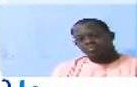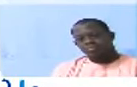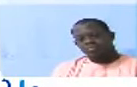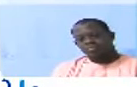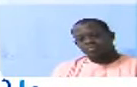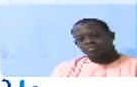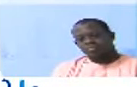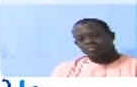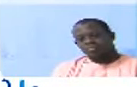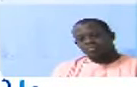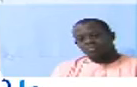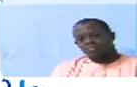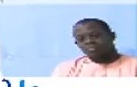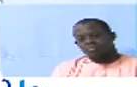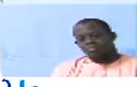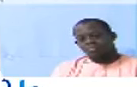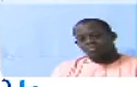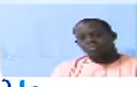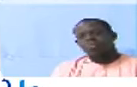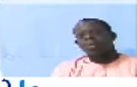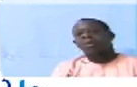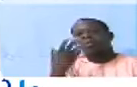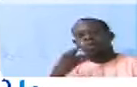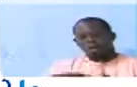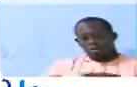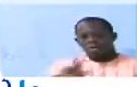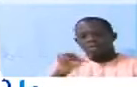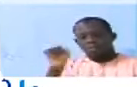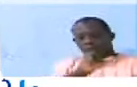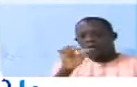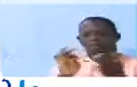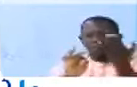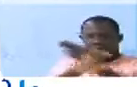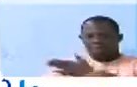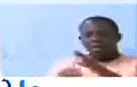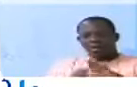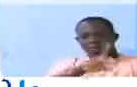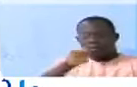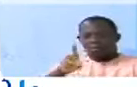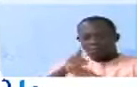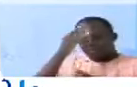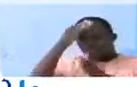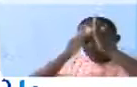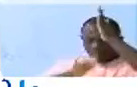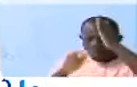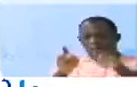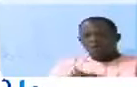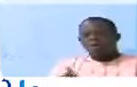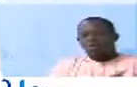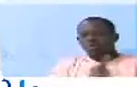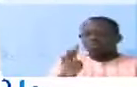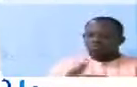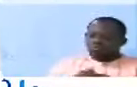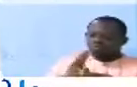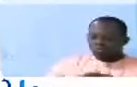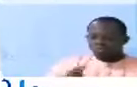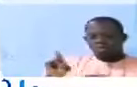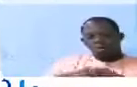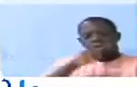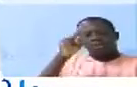When we were returned to the Fajara barracks like that, we were there for quite a long